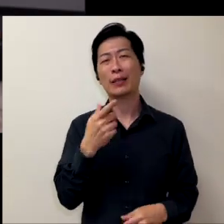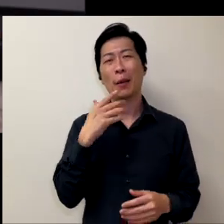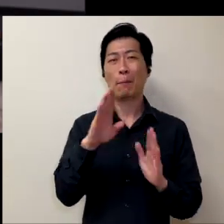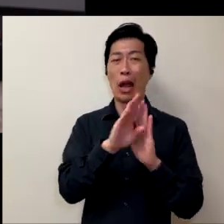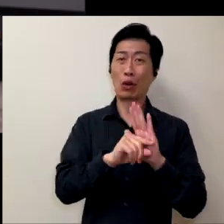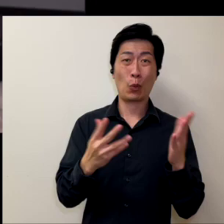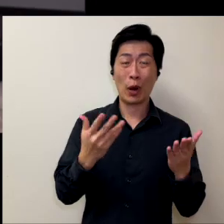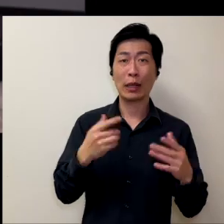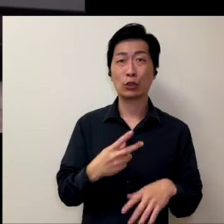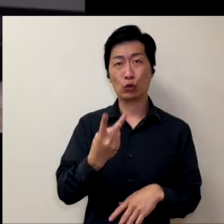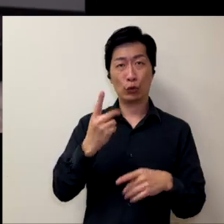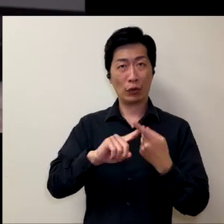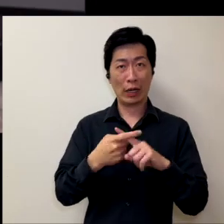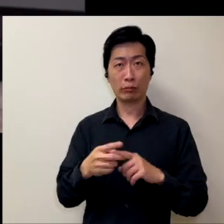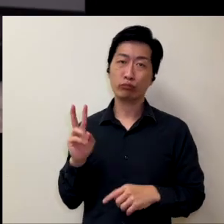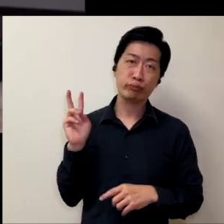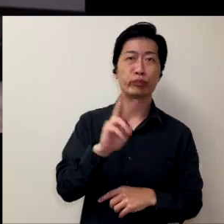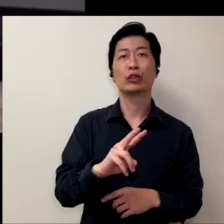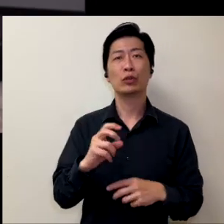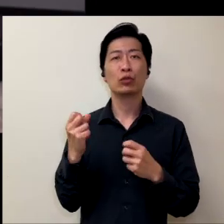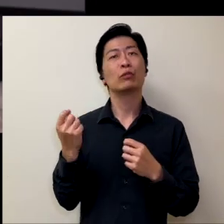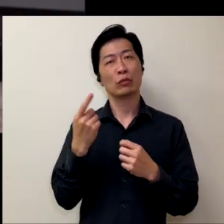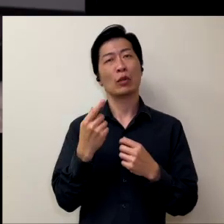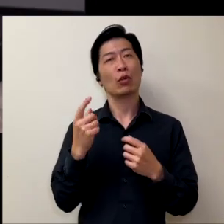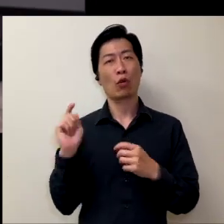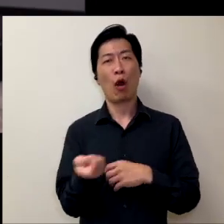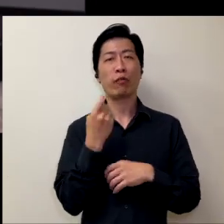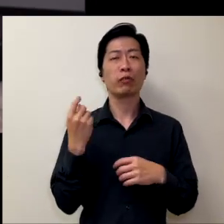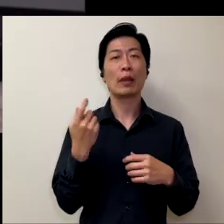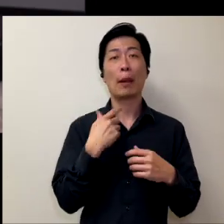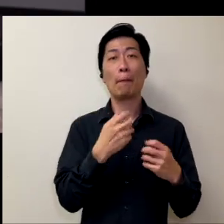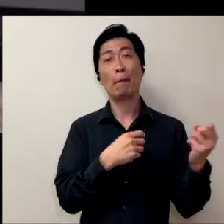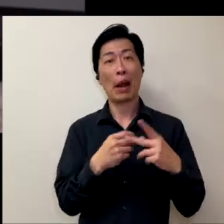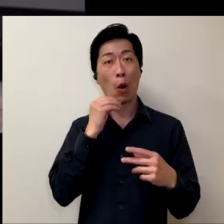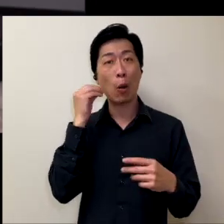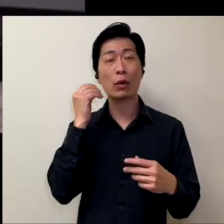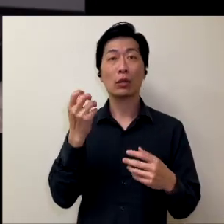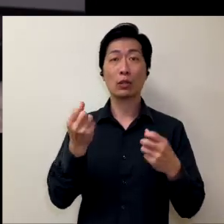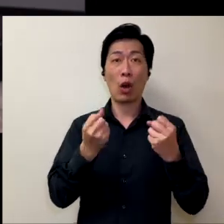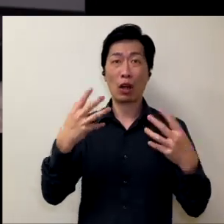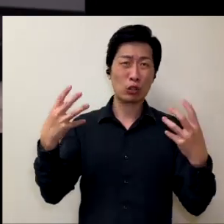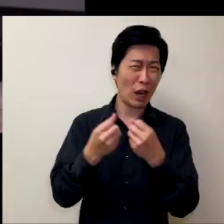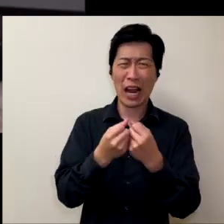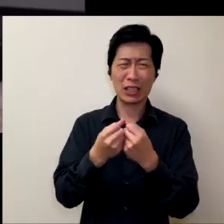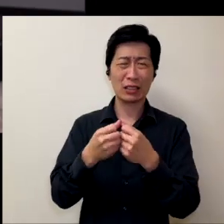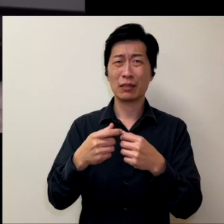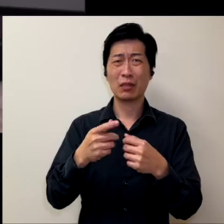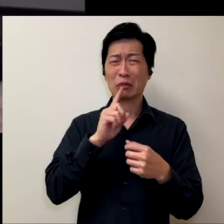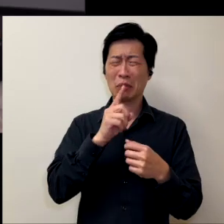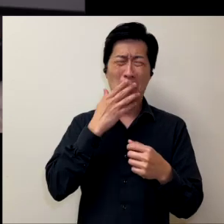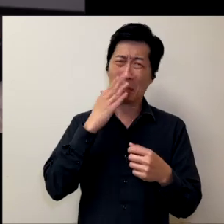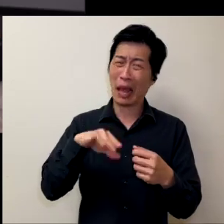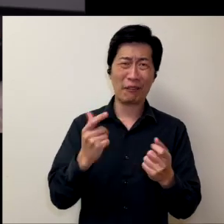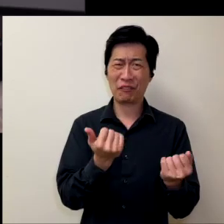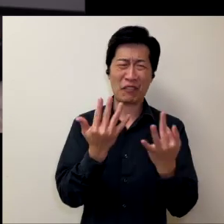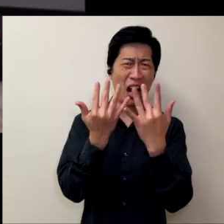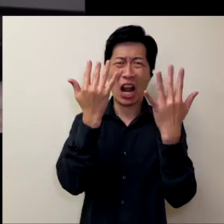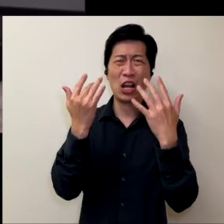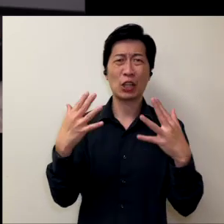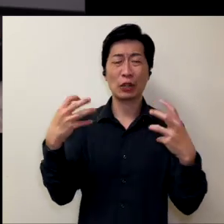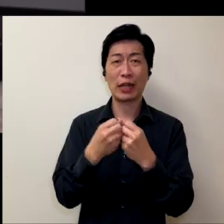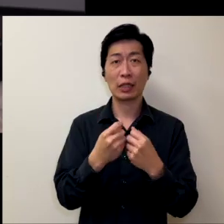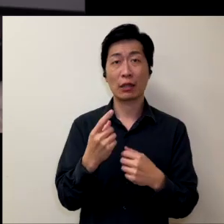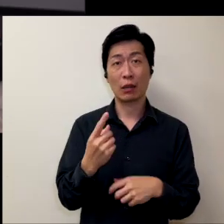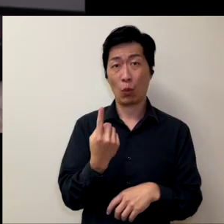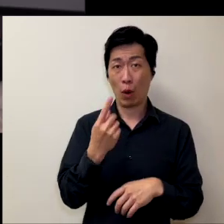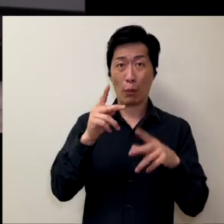bit of background on the story. There were two friends that were going to play golf, and on the way back, the car crashed. It had a terrible fiery